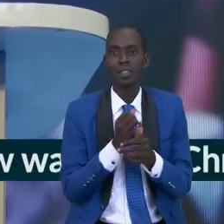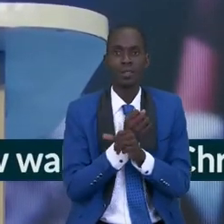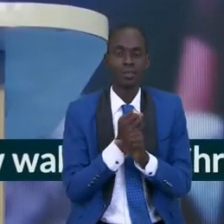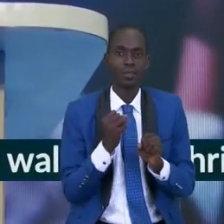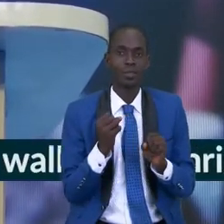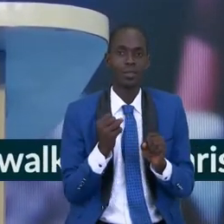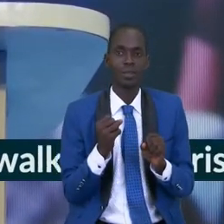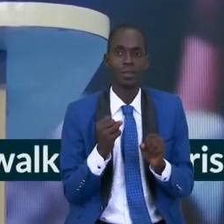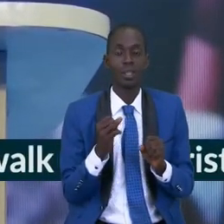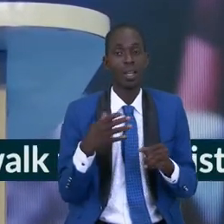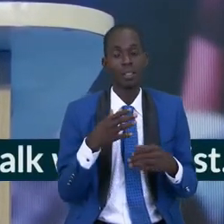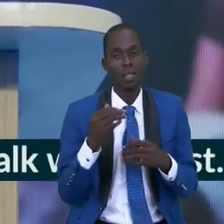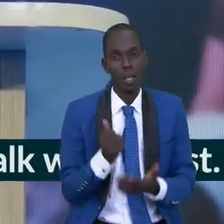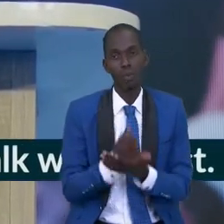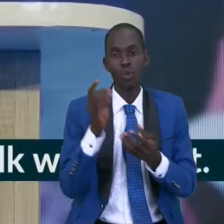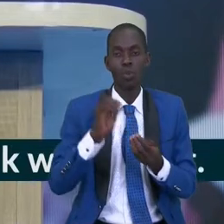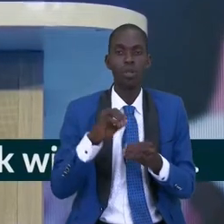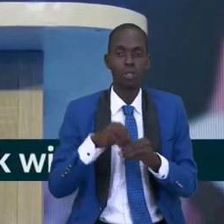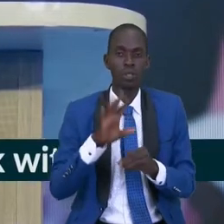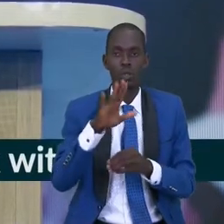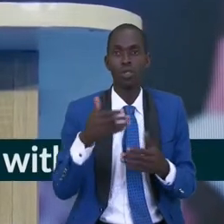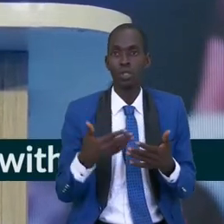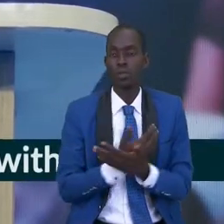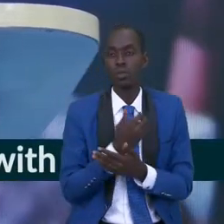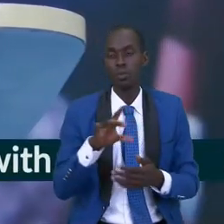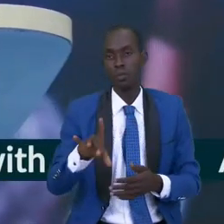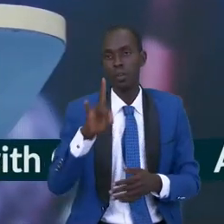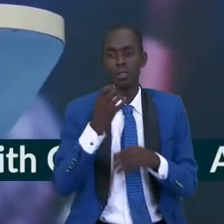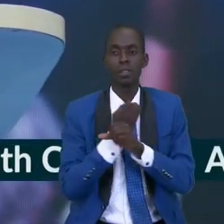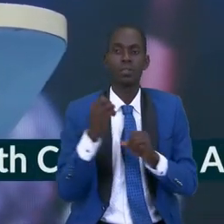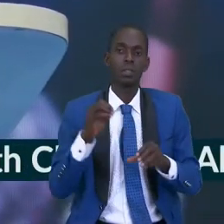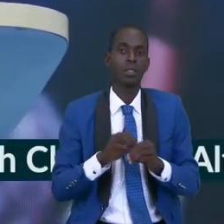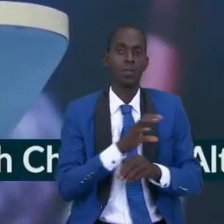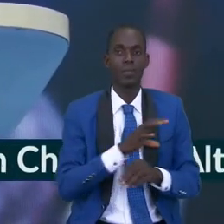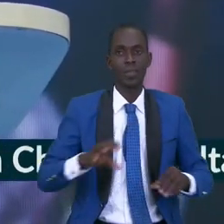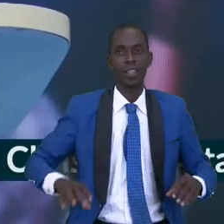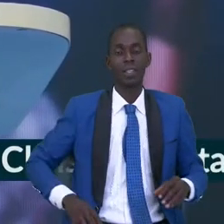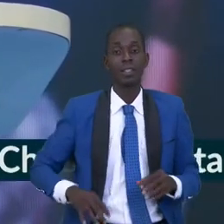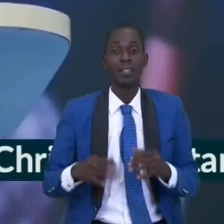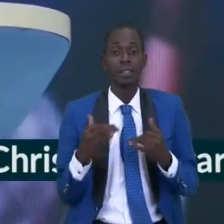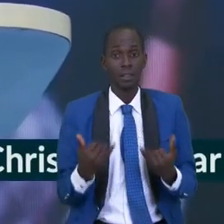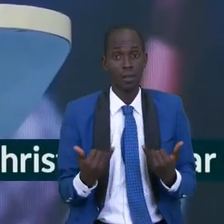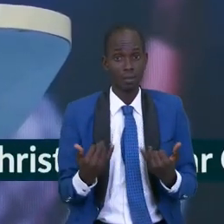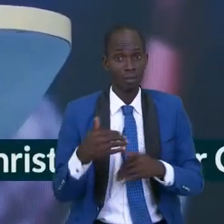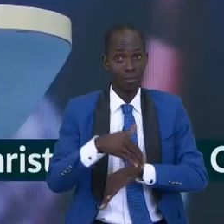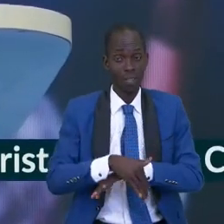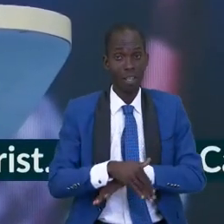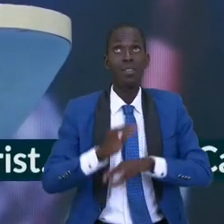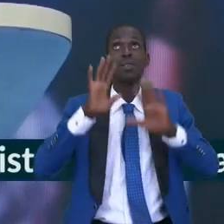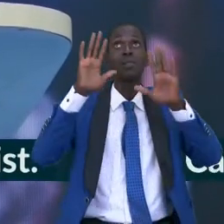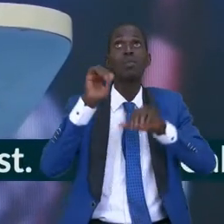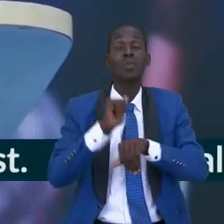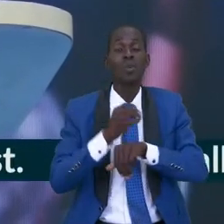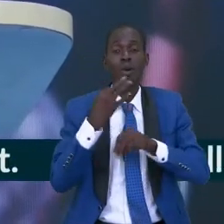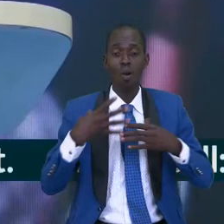in Christ. After that, I'll come back to pray for those who are sick tonight. Miracles of